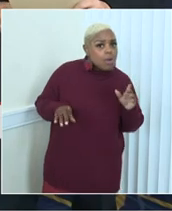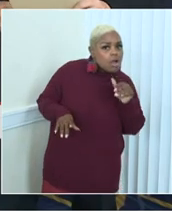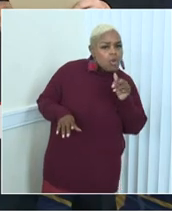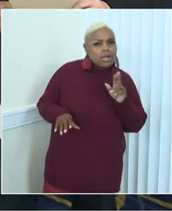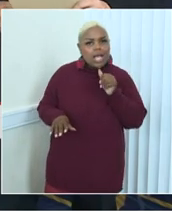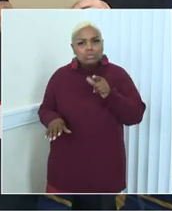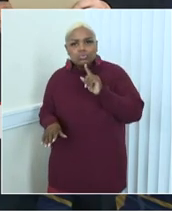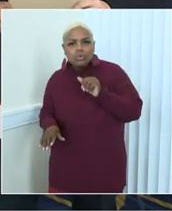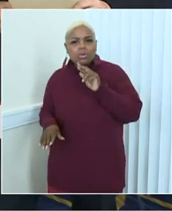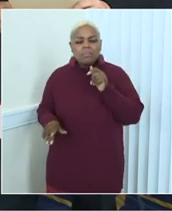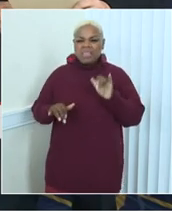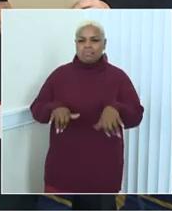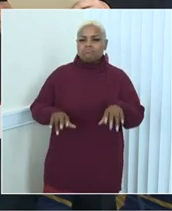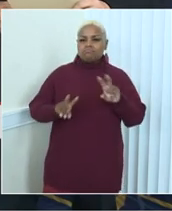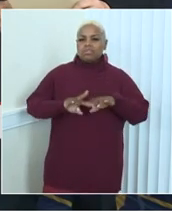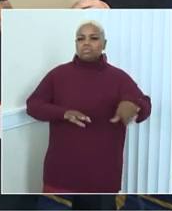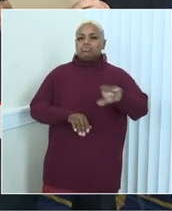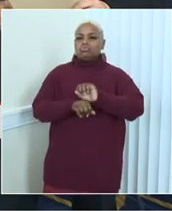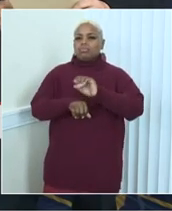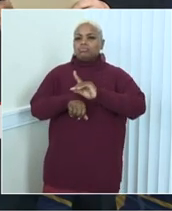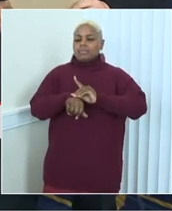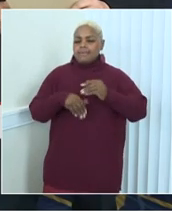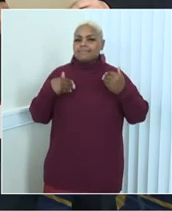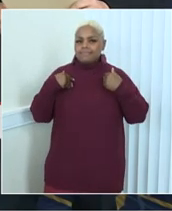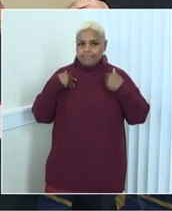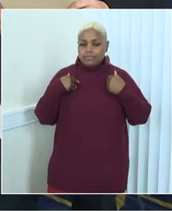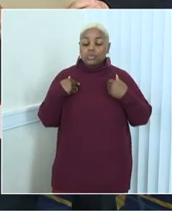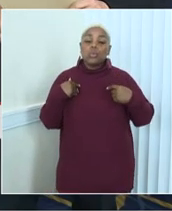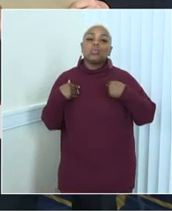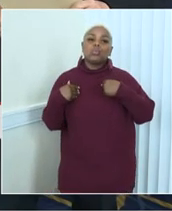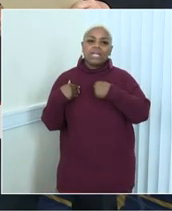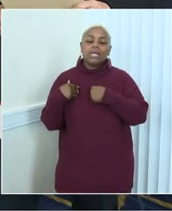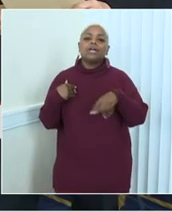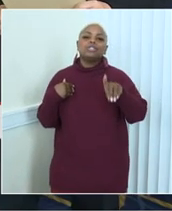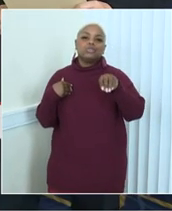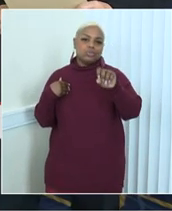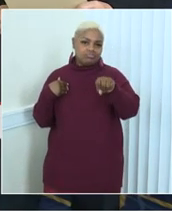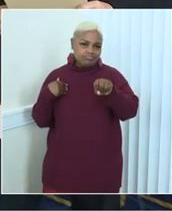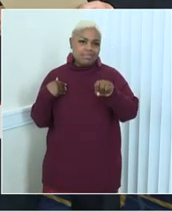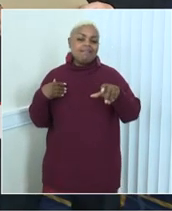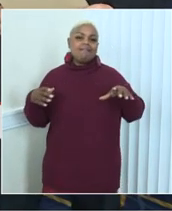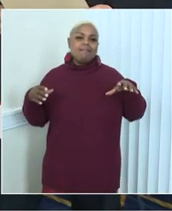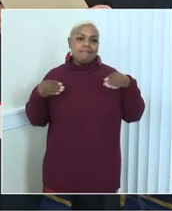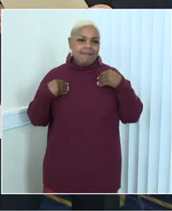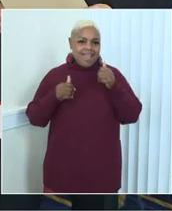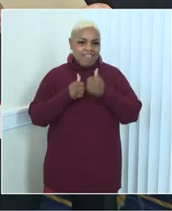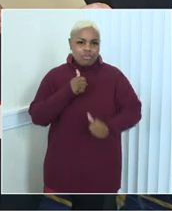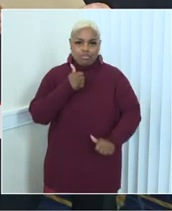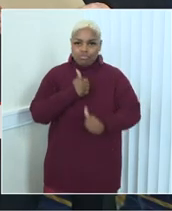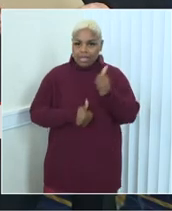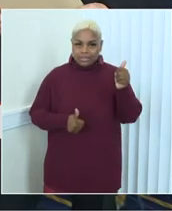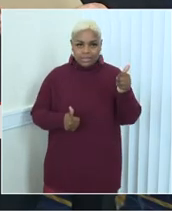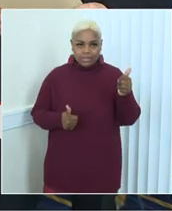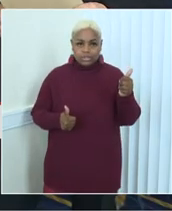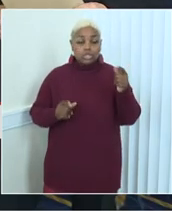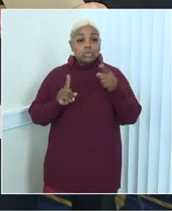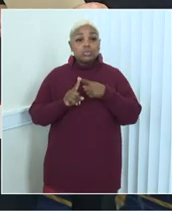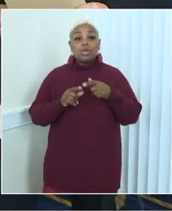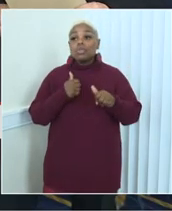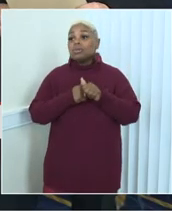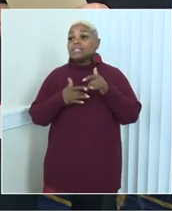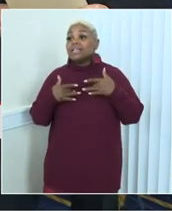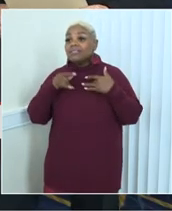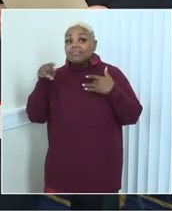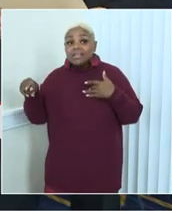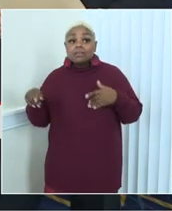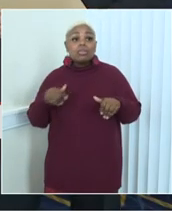that we take every threat or any type of threat to either an event or to an individual person